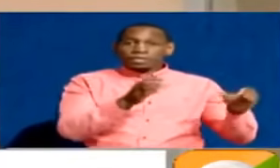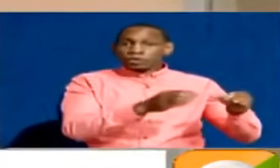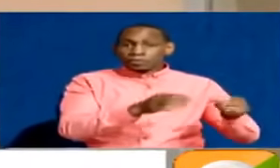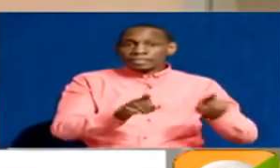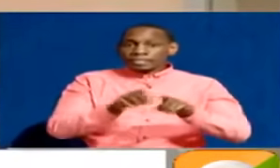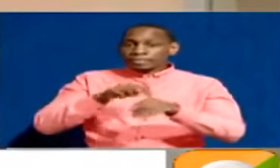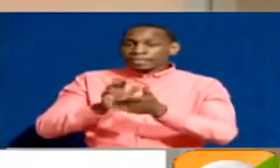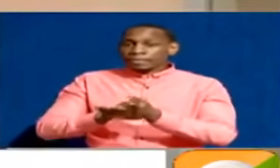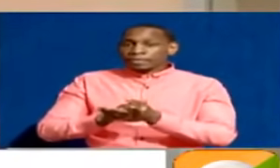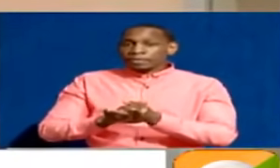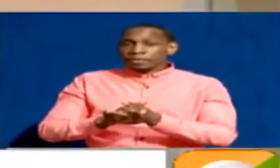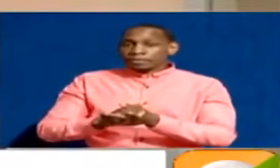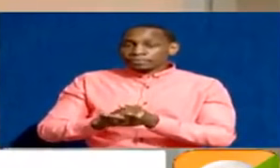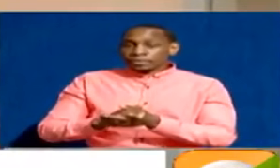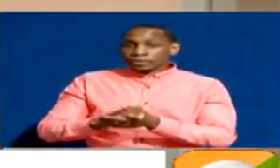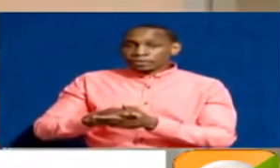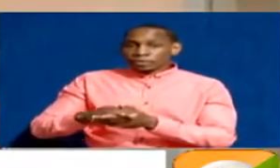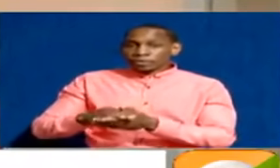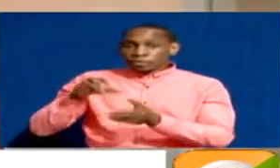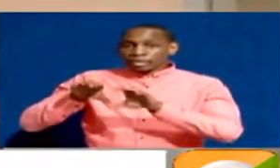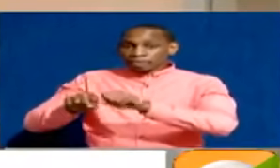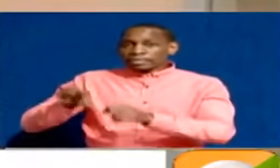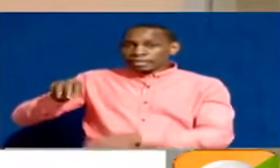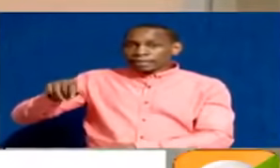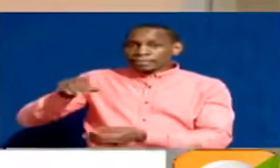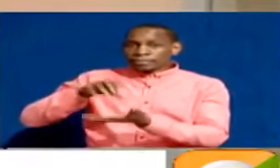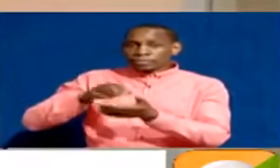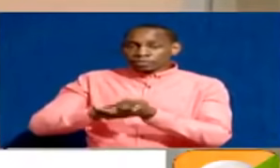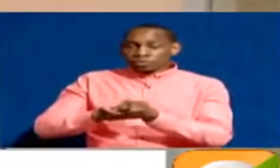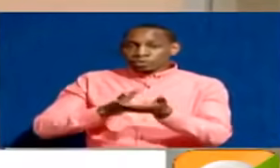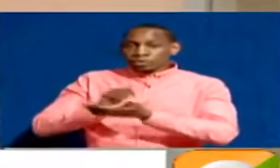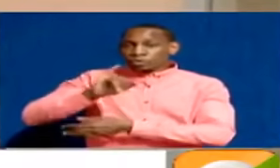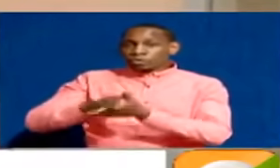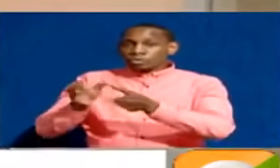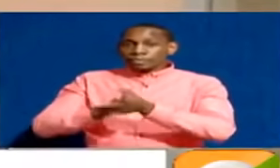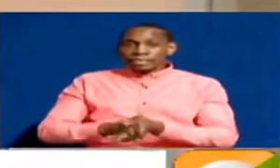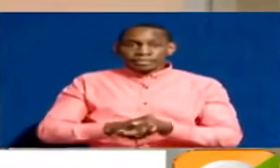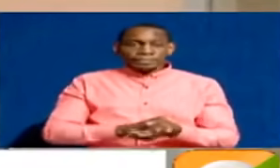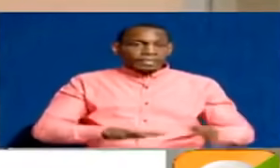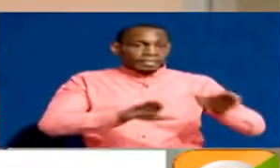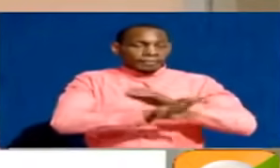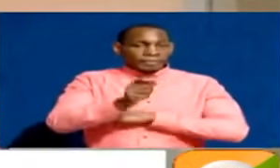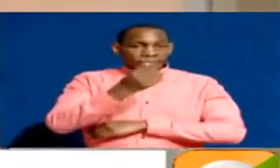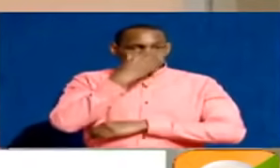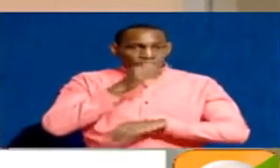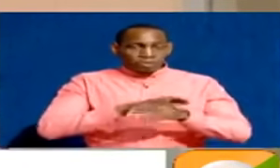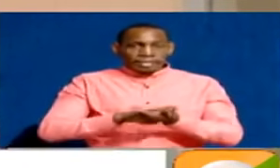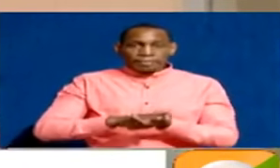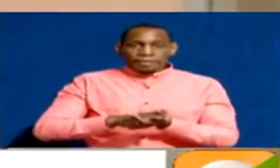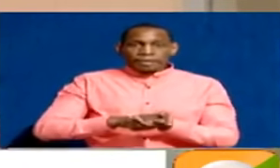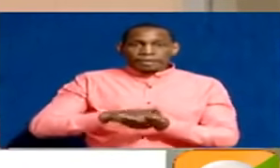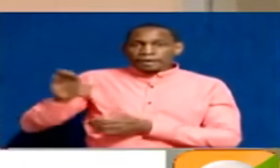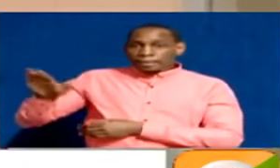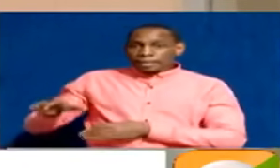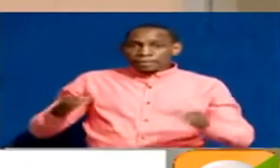party while enjoying their parliamentary slots courtesy of the ruling party. But Deputy President William Ruto, during the parliamentary